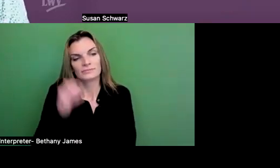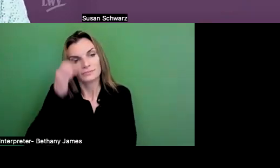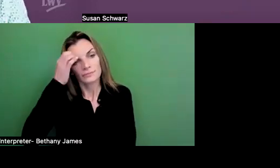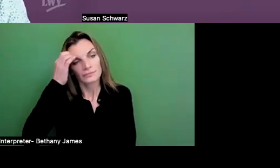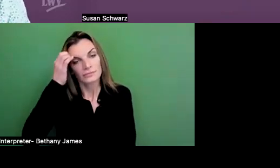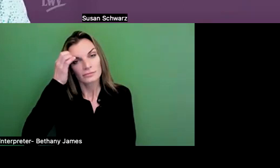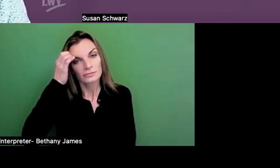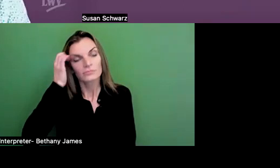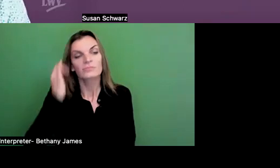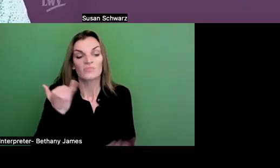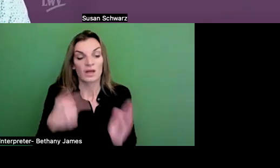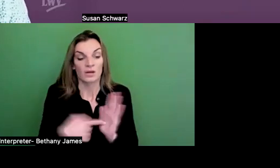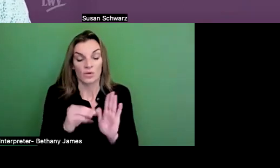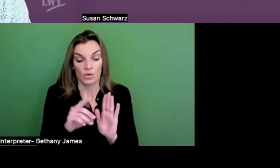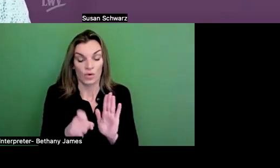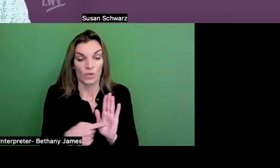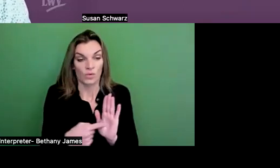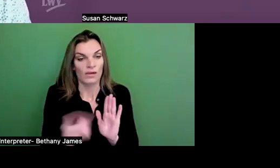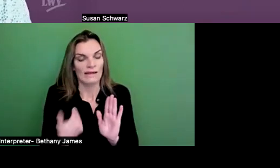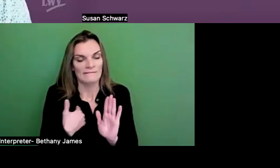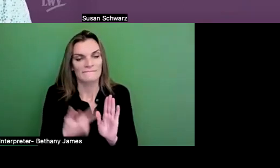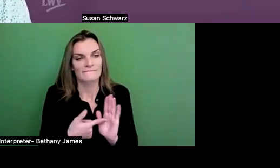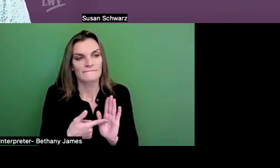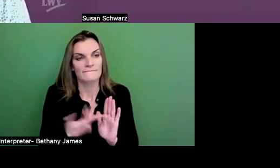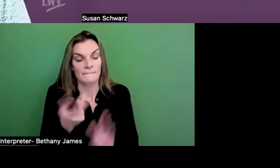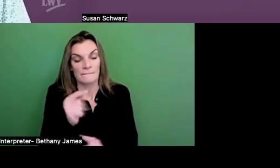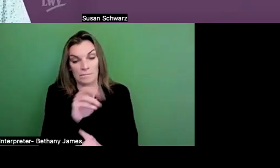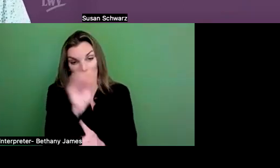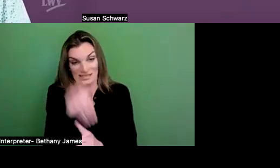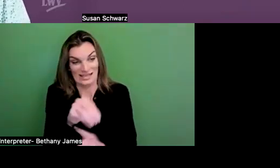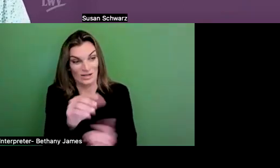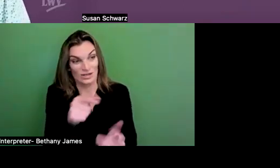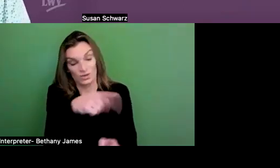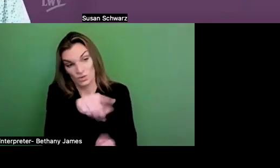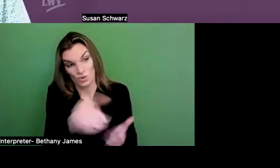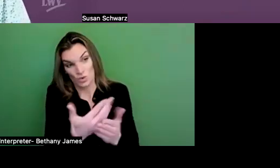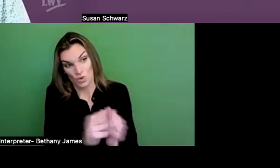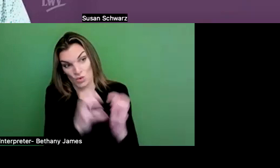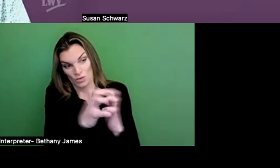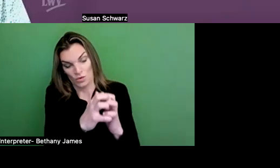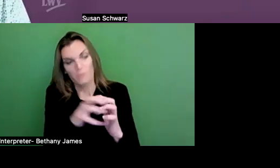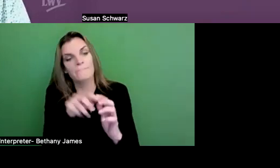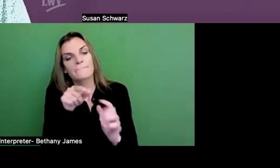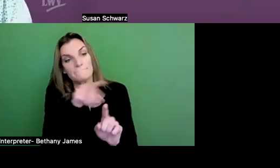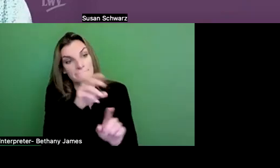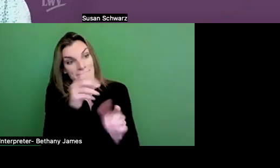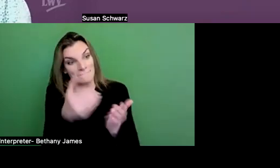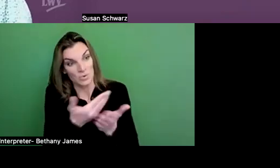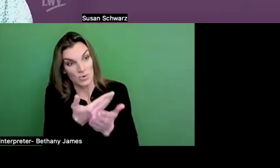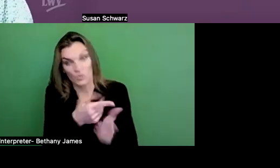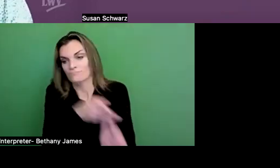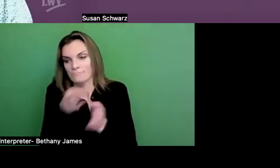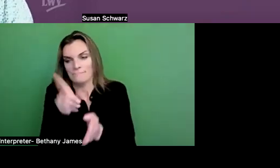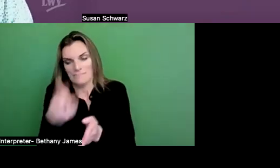any dwelling units, that are newly created that have to be affordable. And